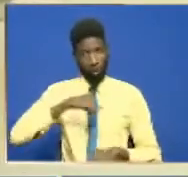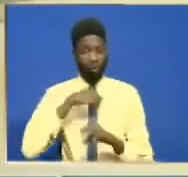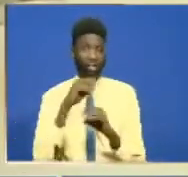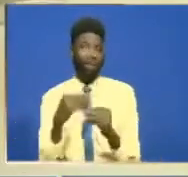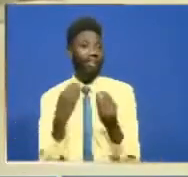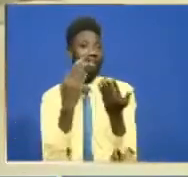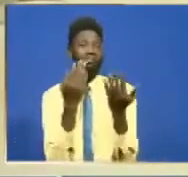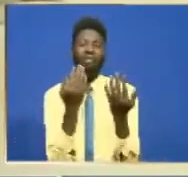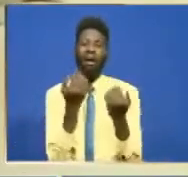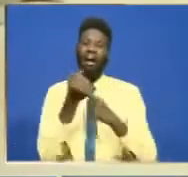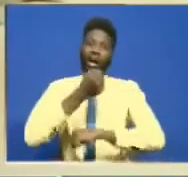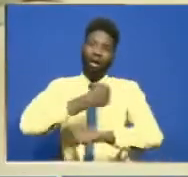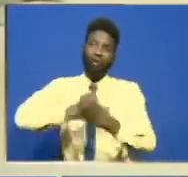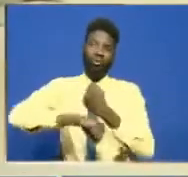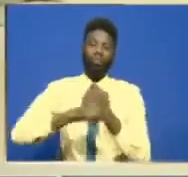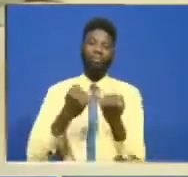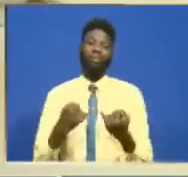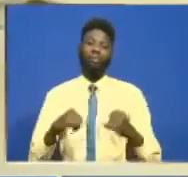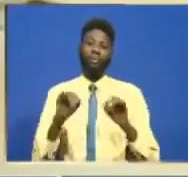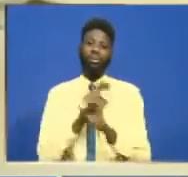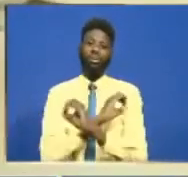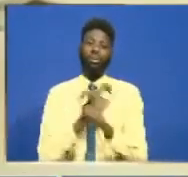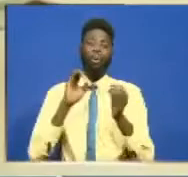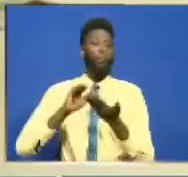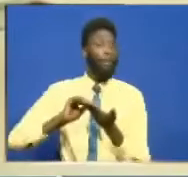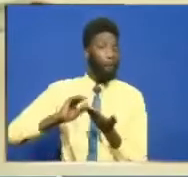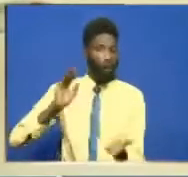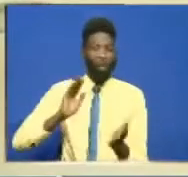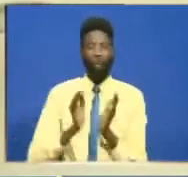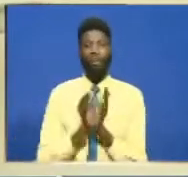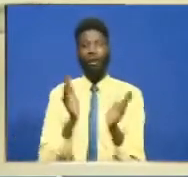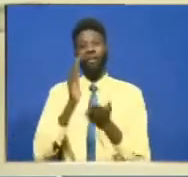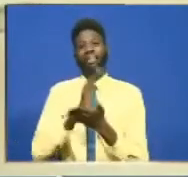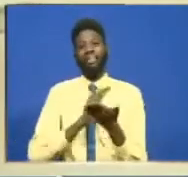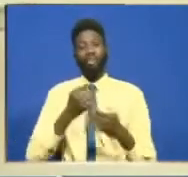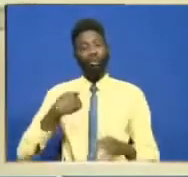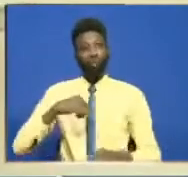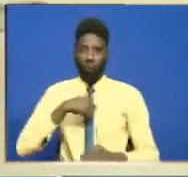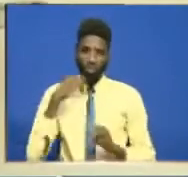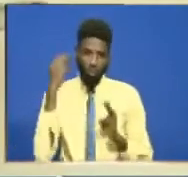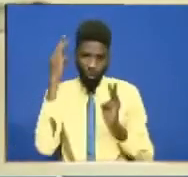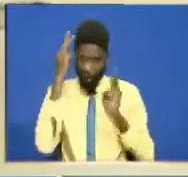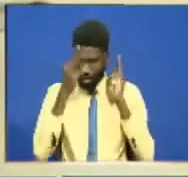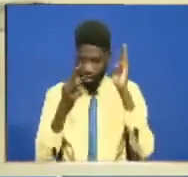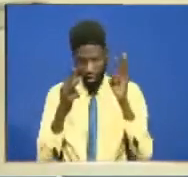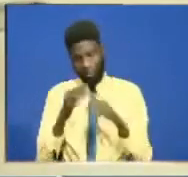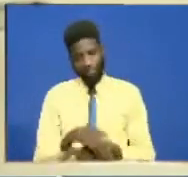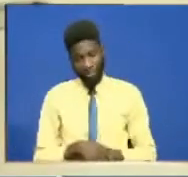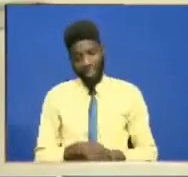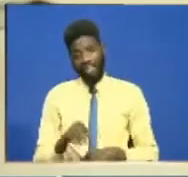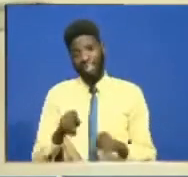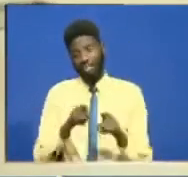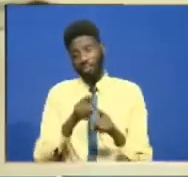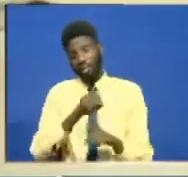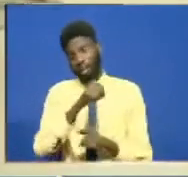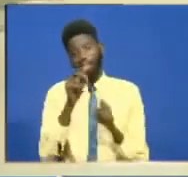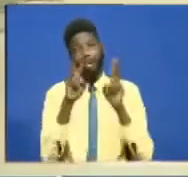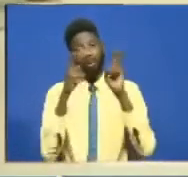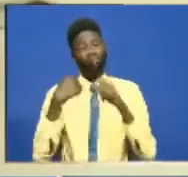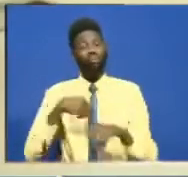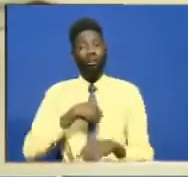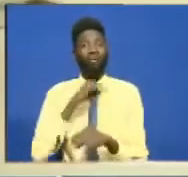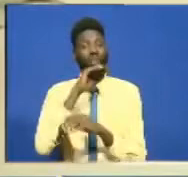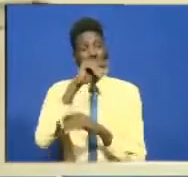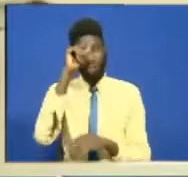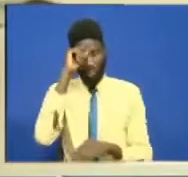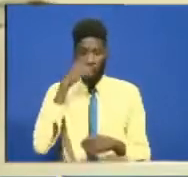more specifically in the public sector, and we are worried about this. The other issue we ask the government is to ensure that all the